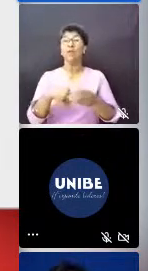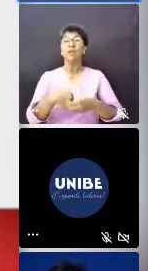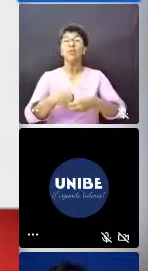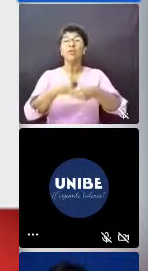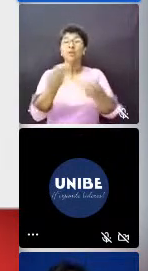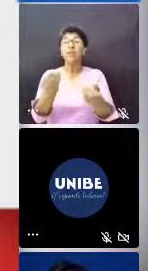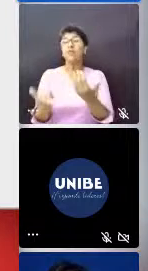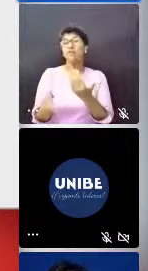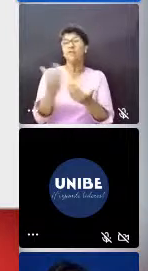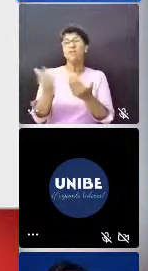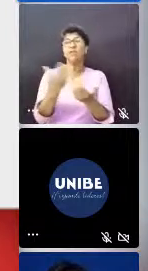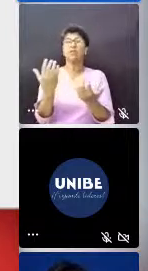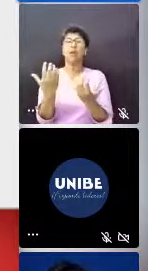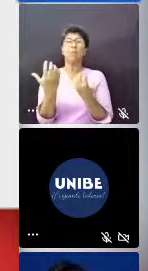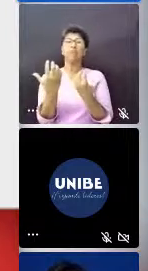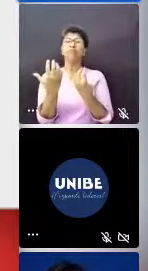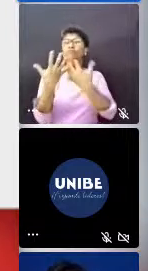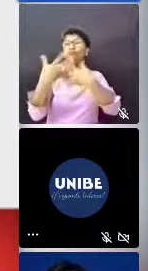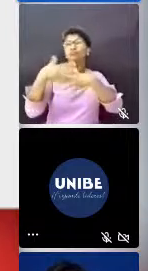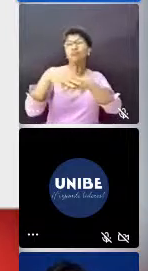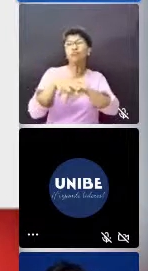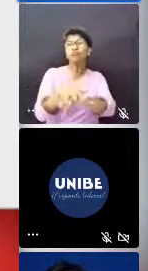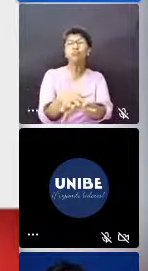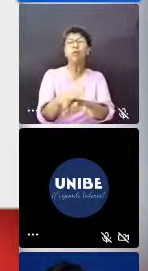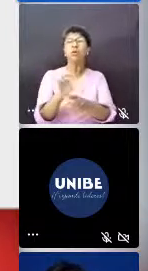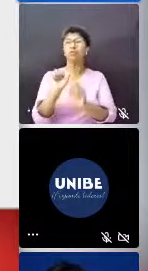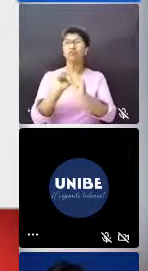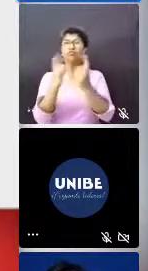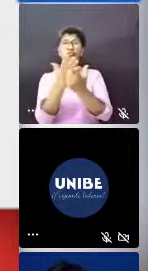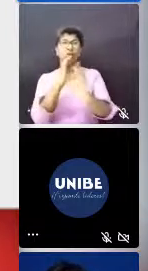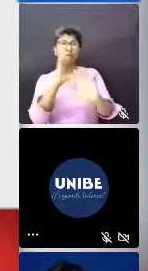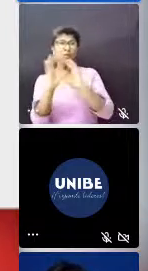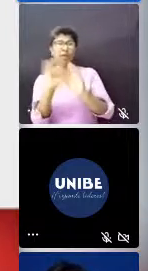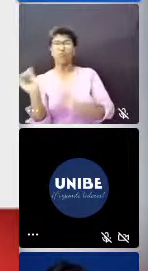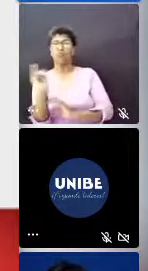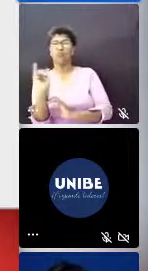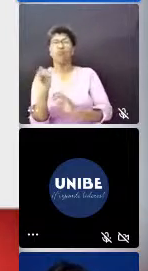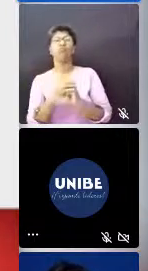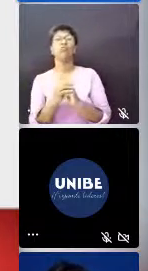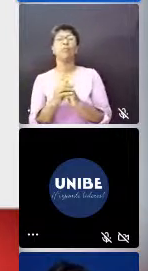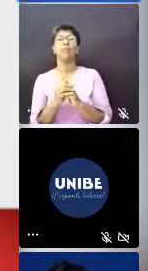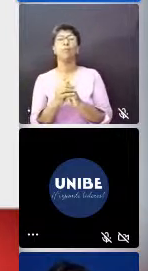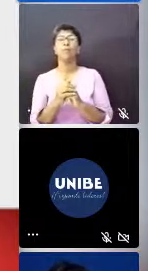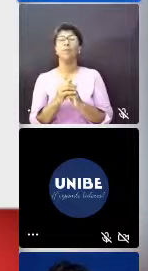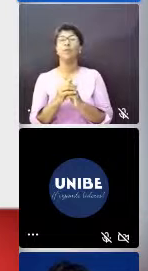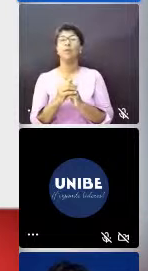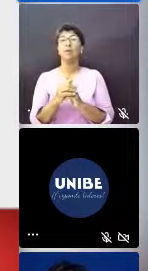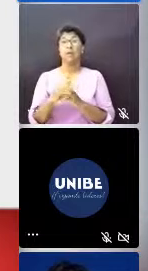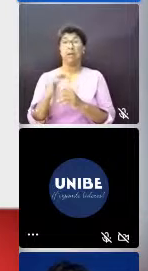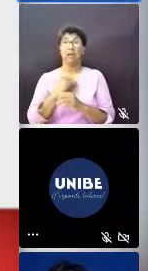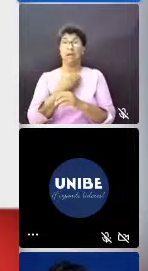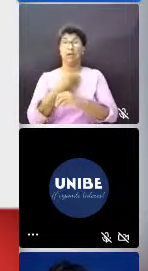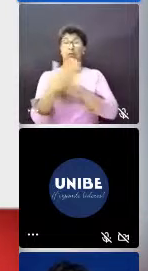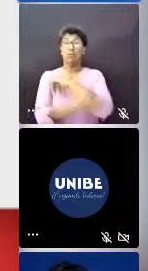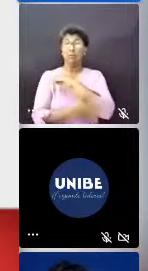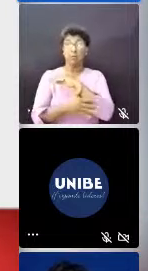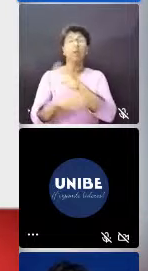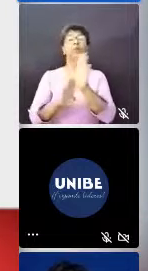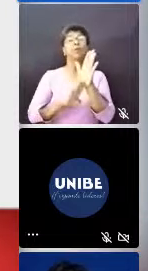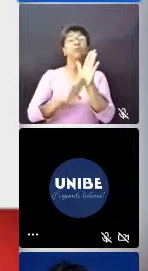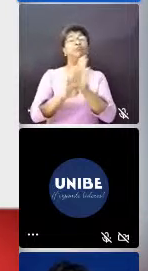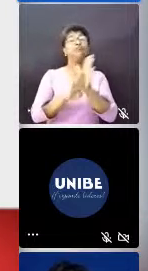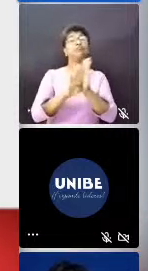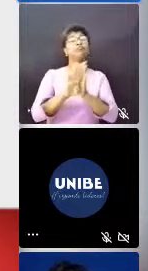facilitate adaptation to work and social communication. Poland is a hub for development of